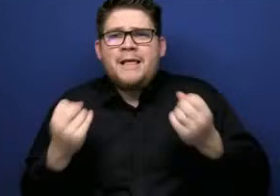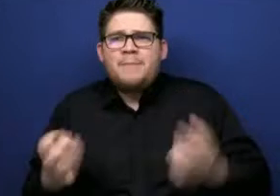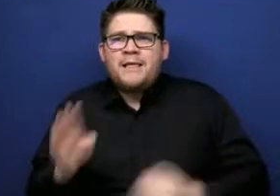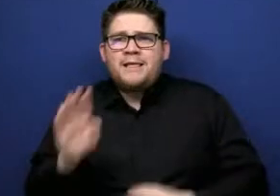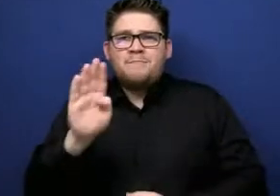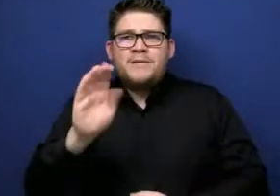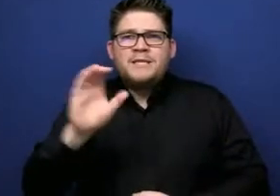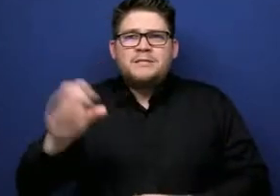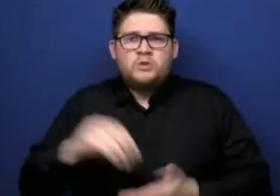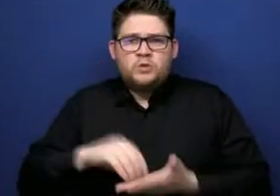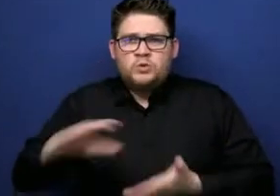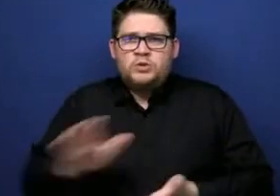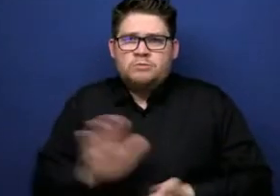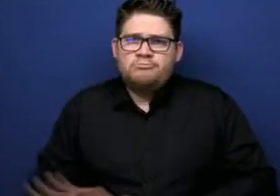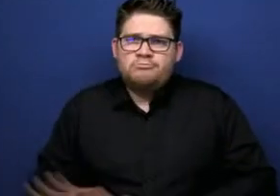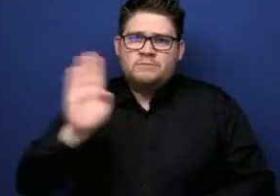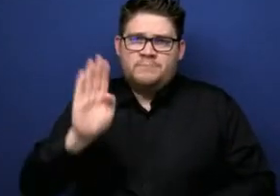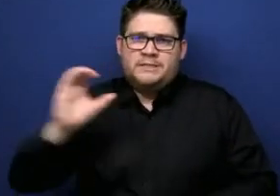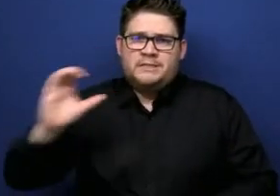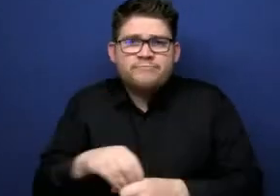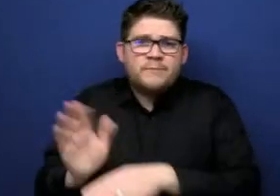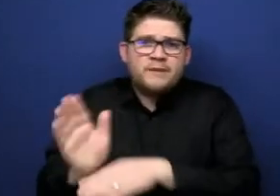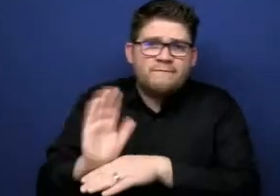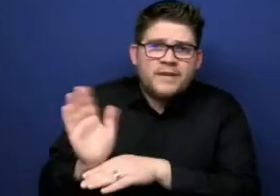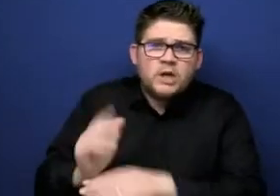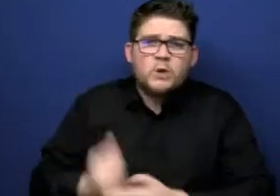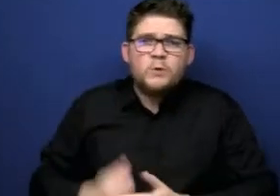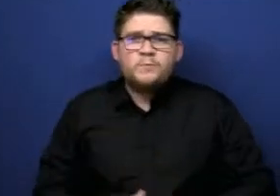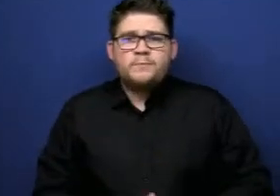films such as Lanzmann's Shoah.